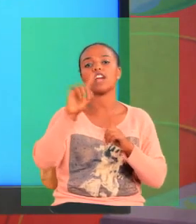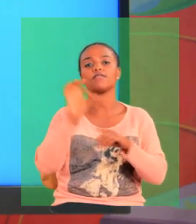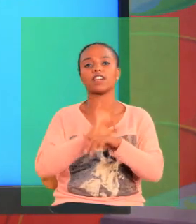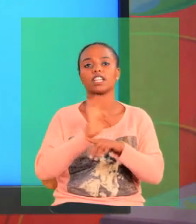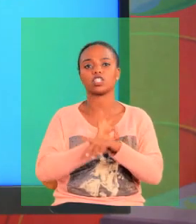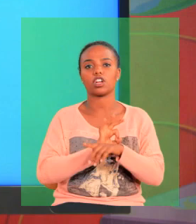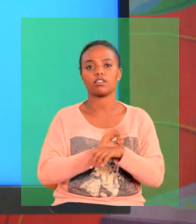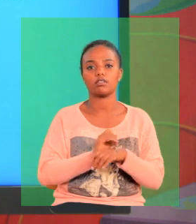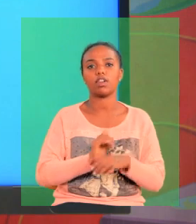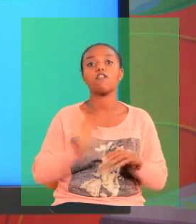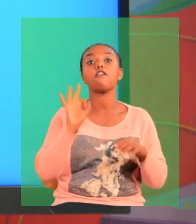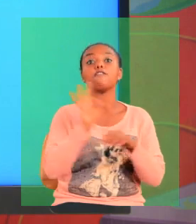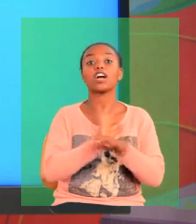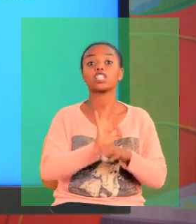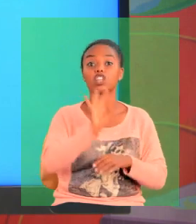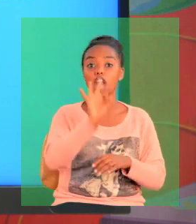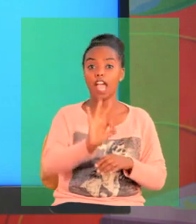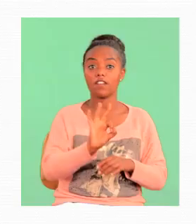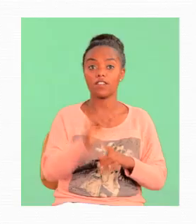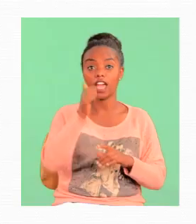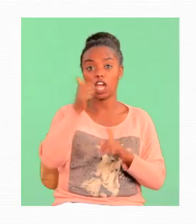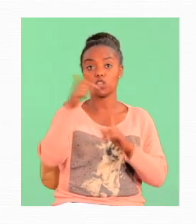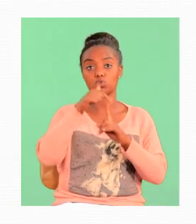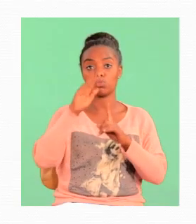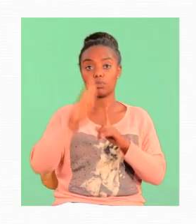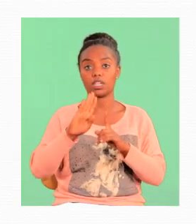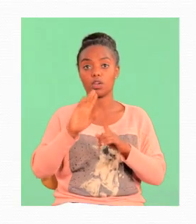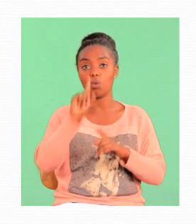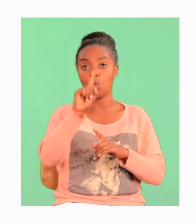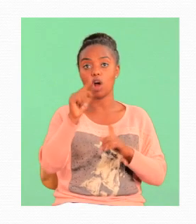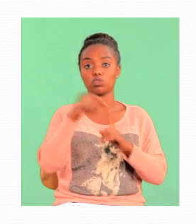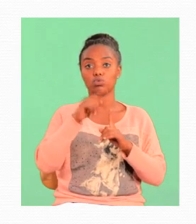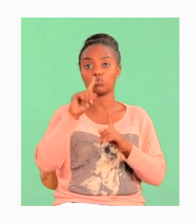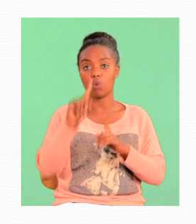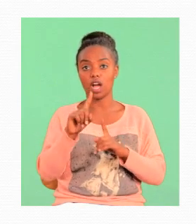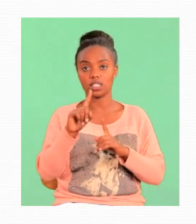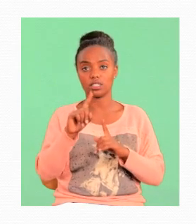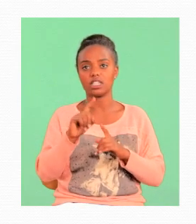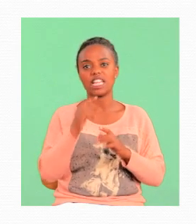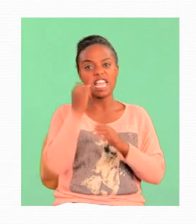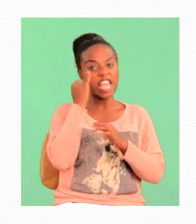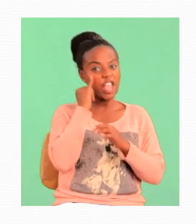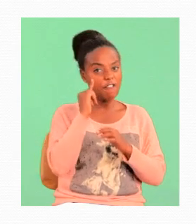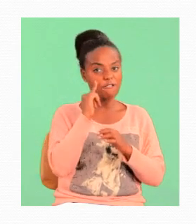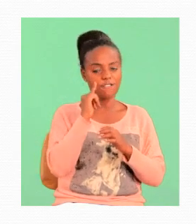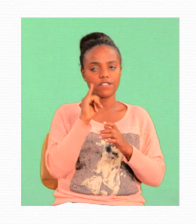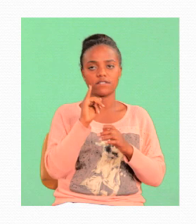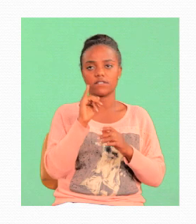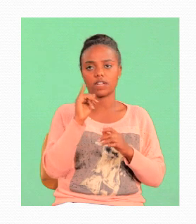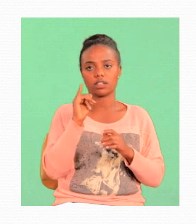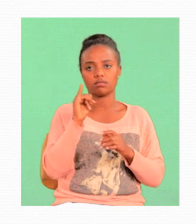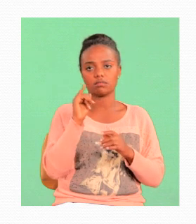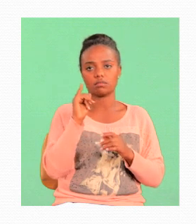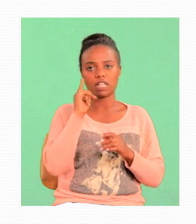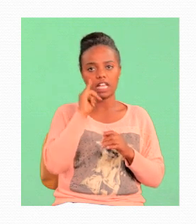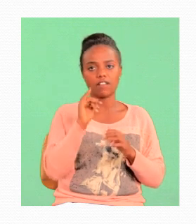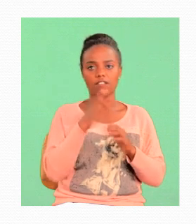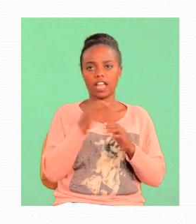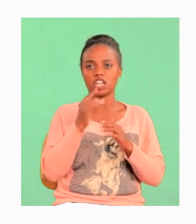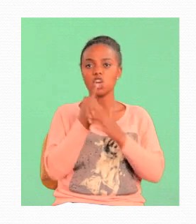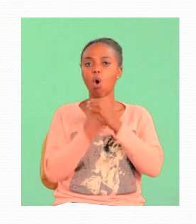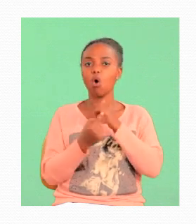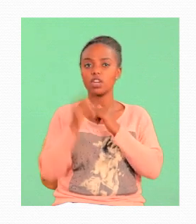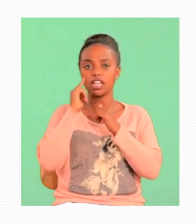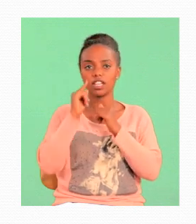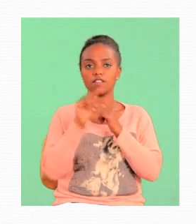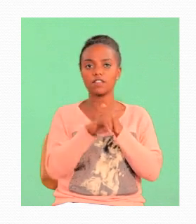A function f from a to b said to be one-to-one or injective if and only if each